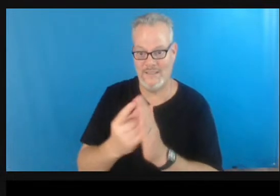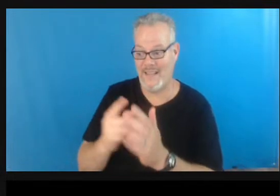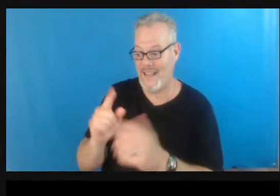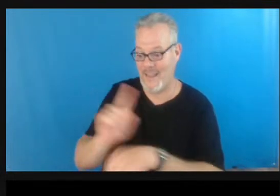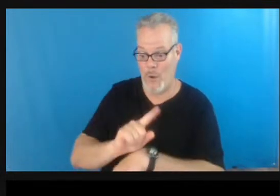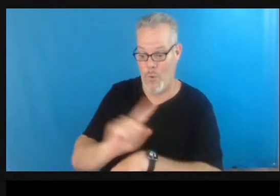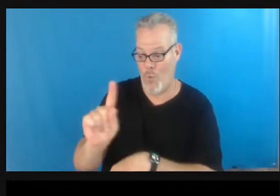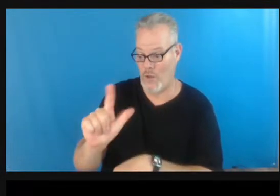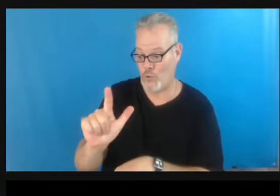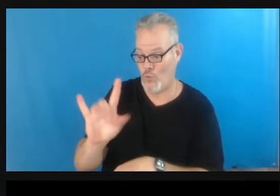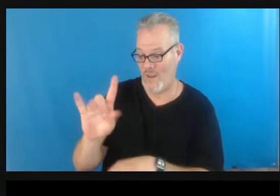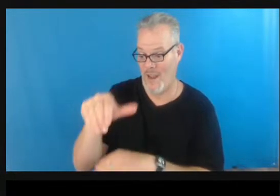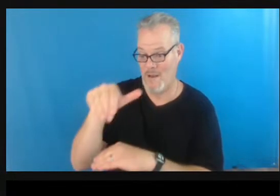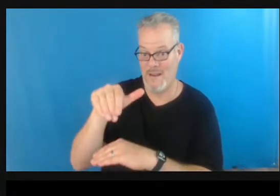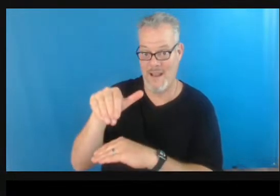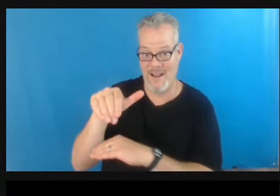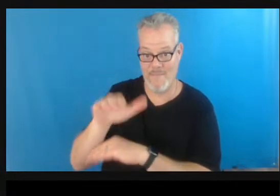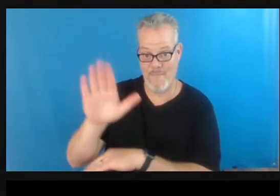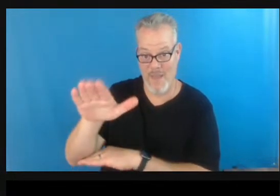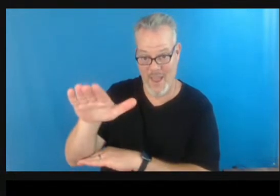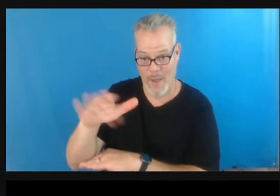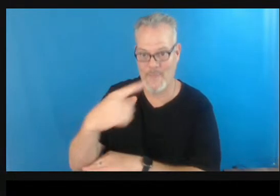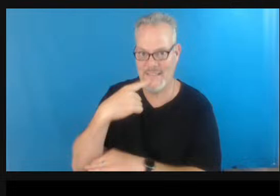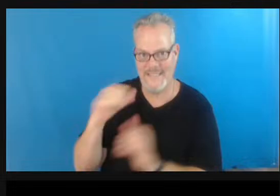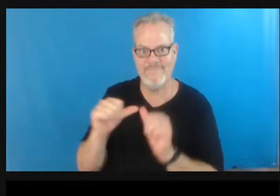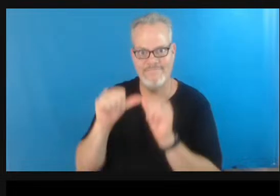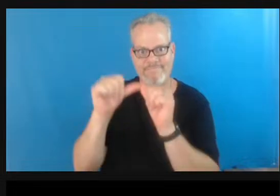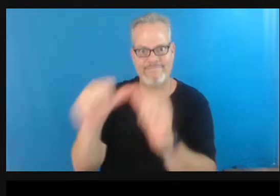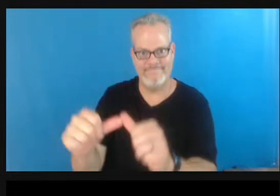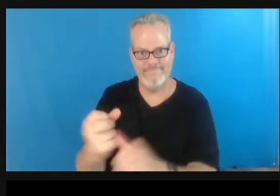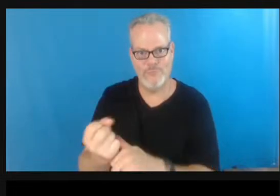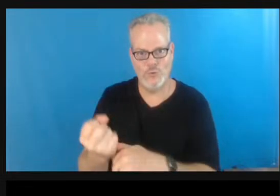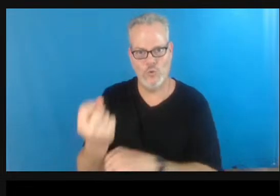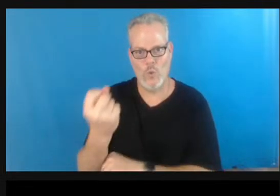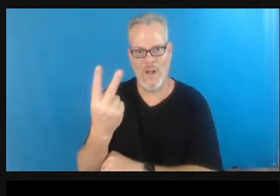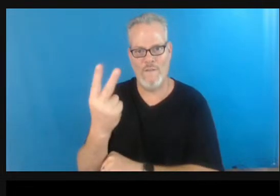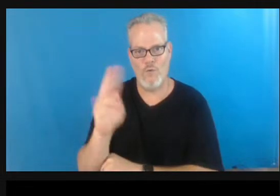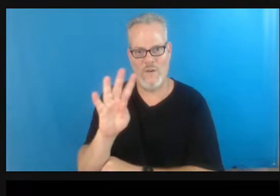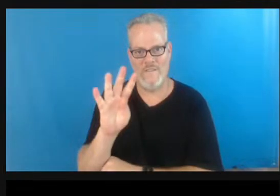those sustained lava fountains began at 12:45 p.m.